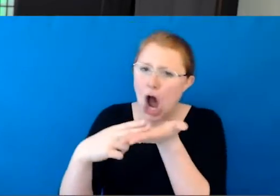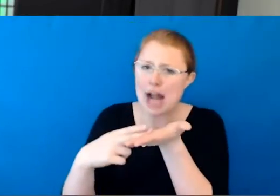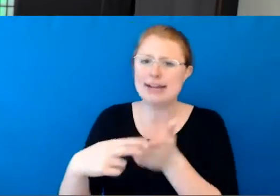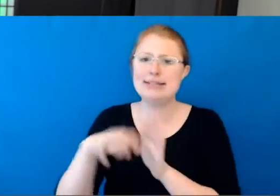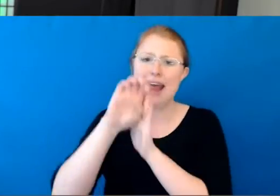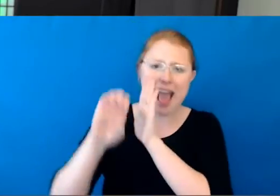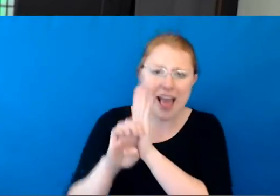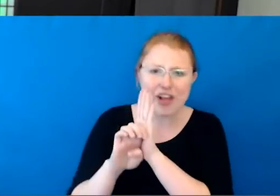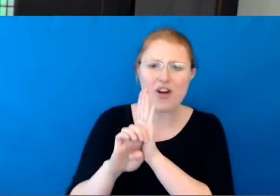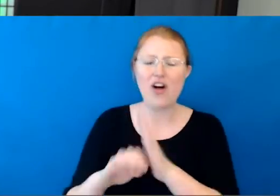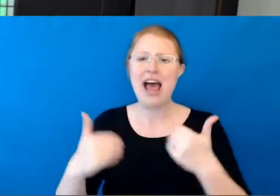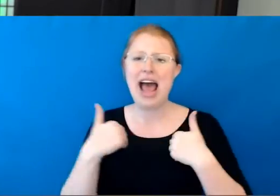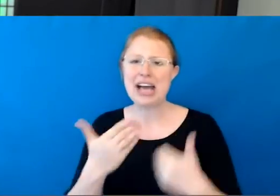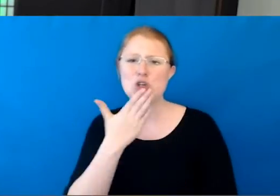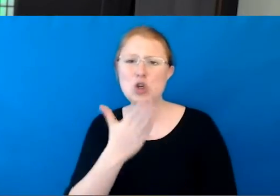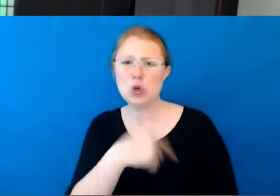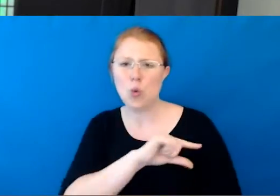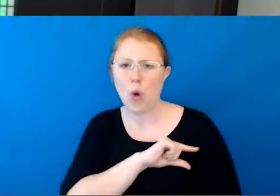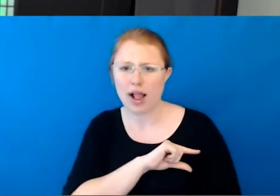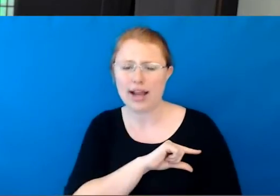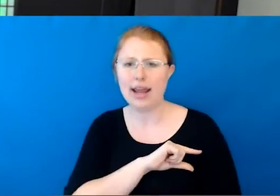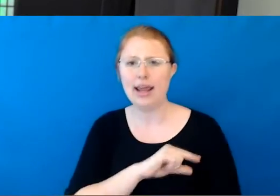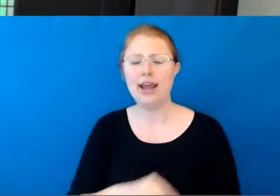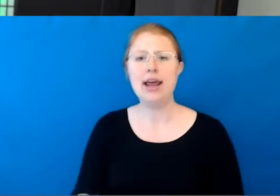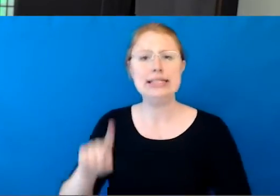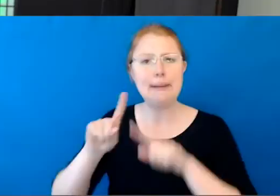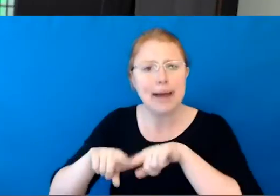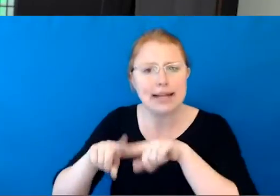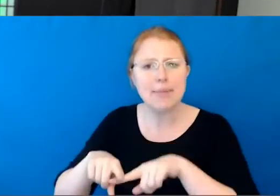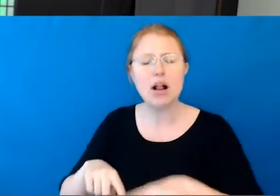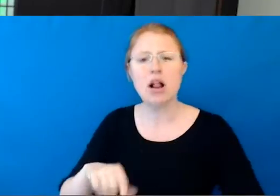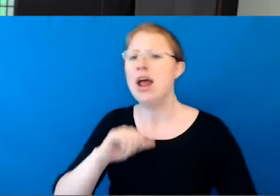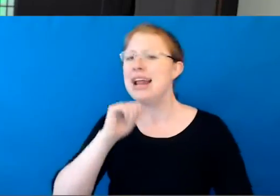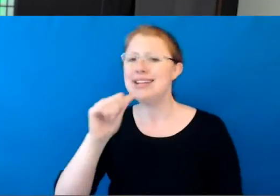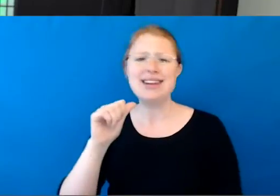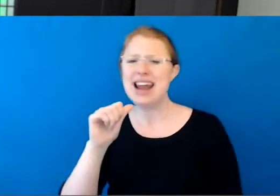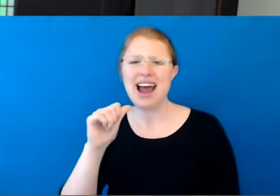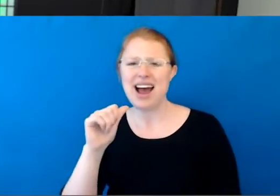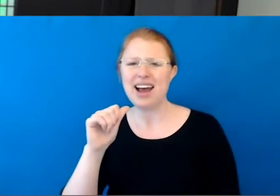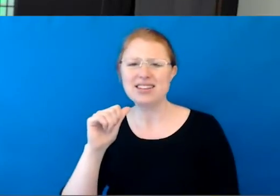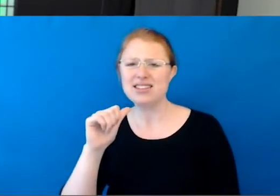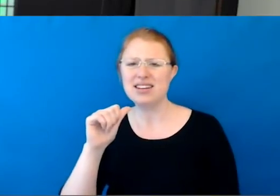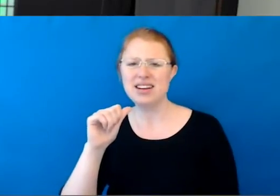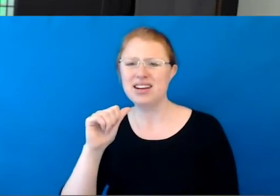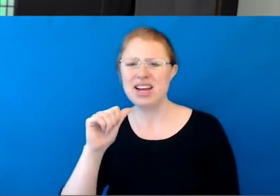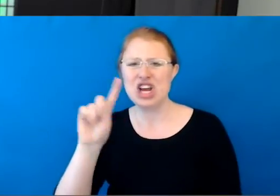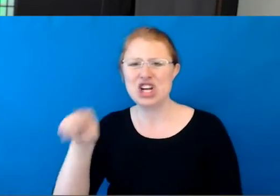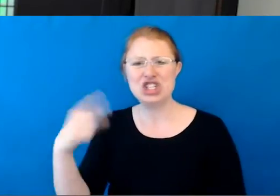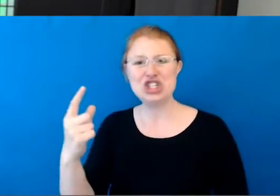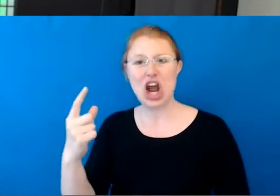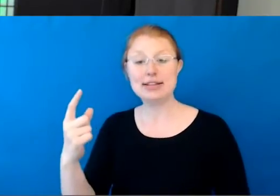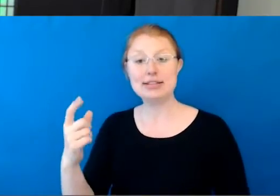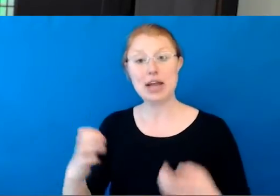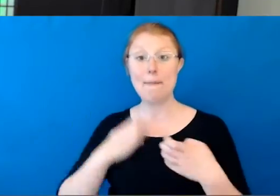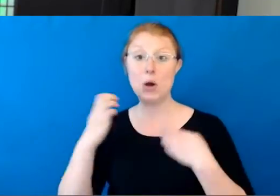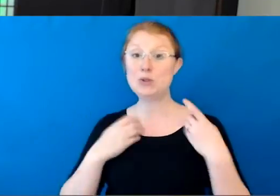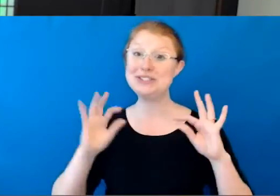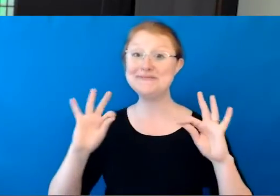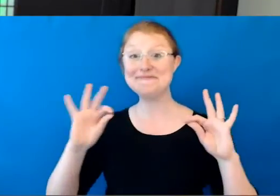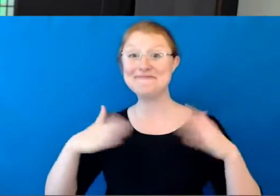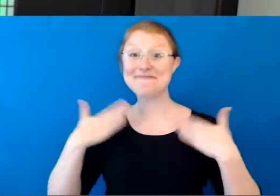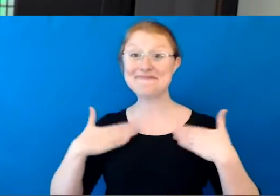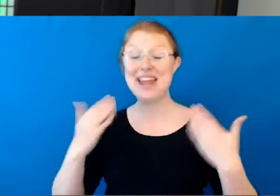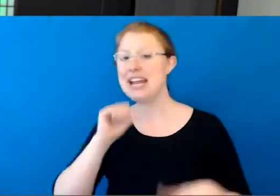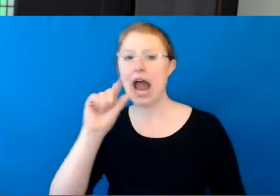qualities. Not just a good emotional state, not just somebody who's smart or funny or whatever,